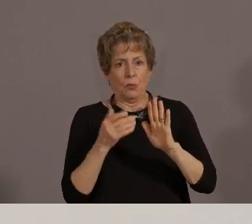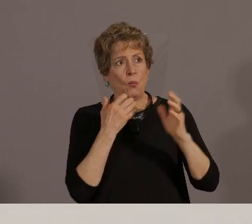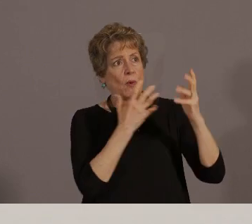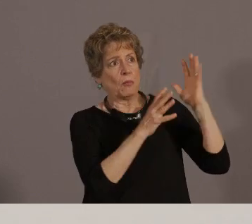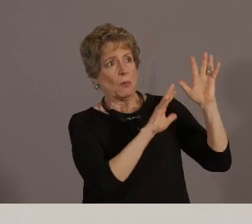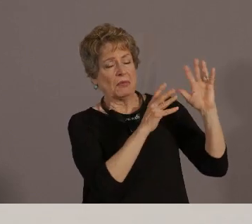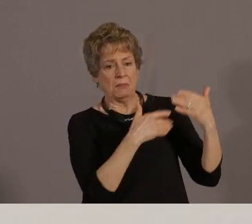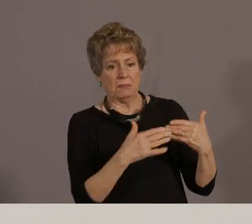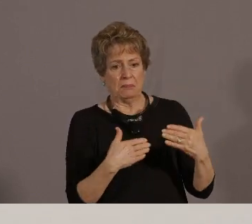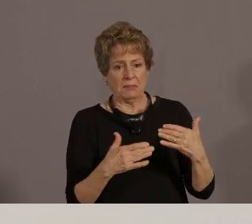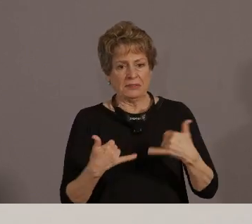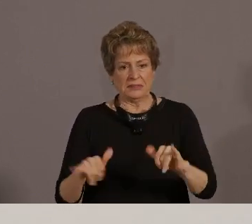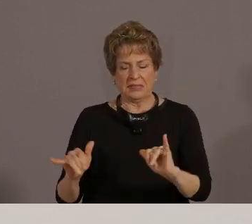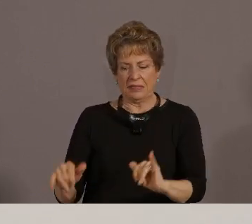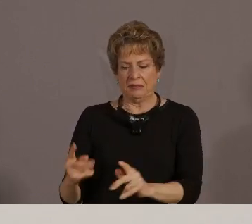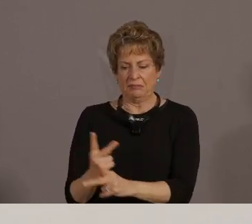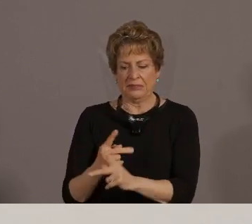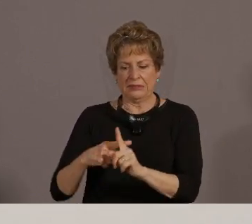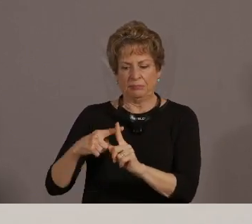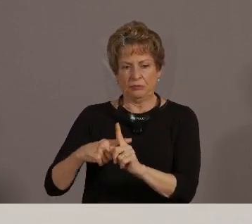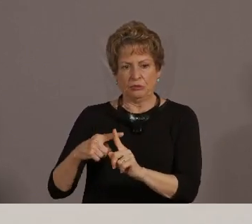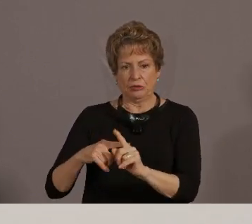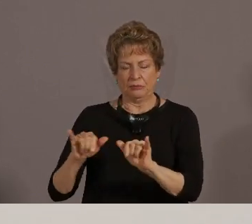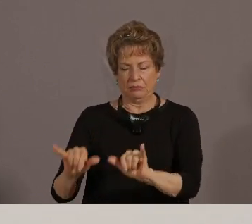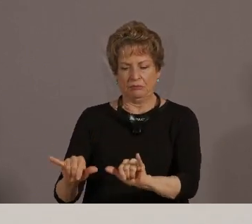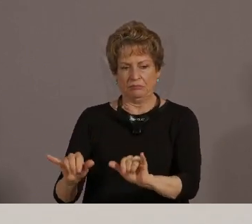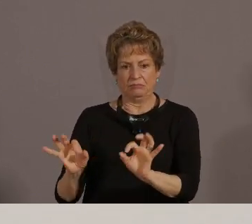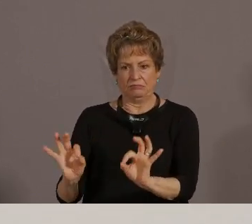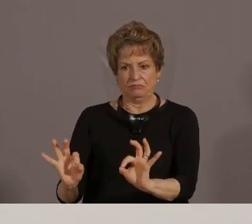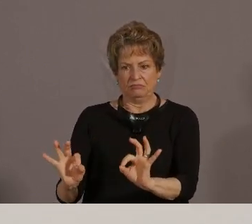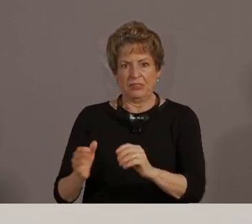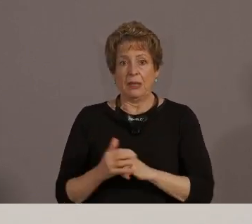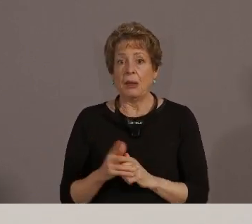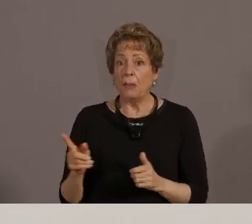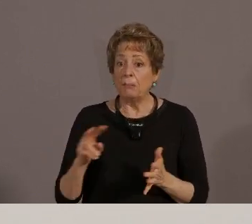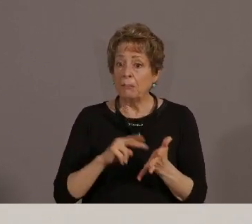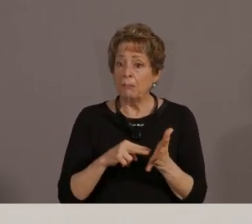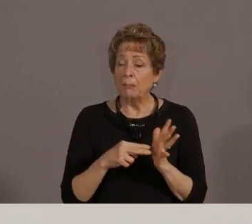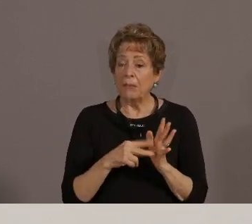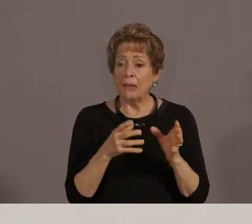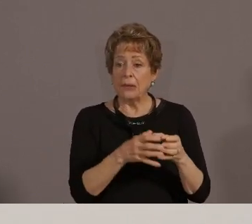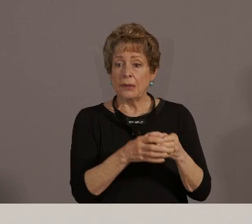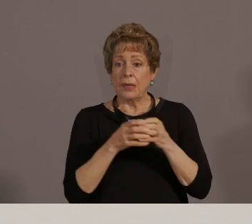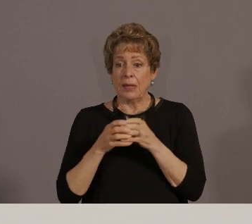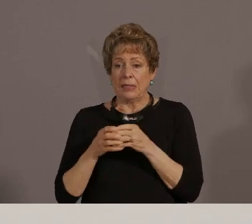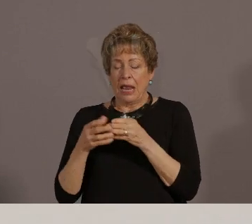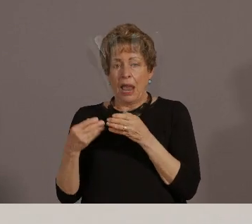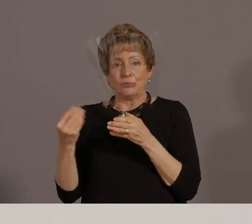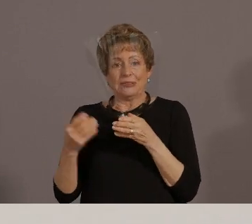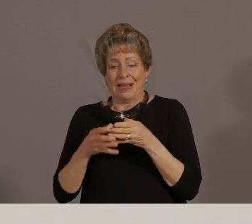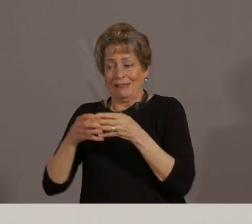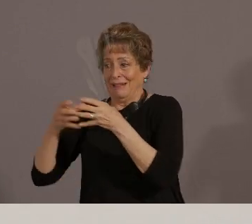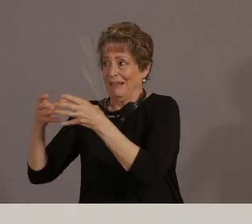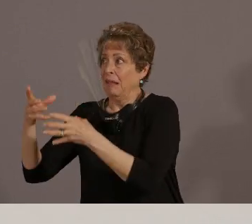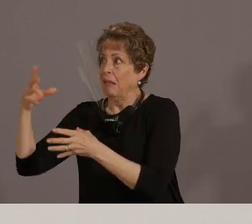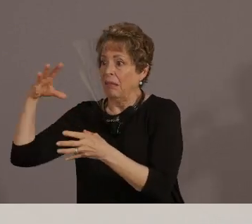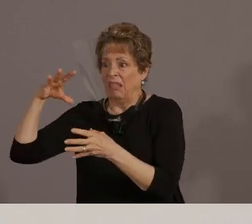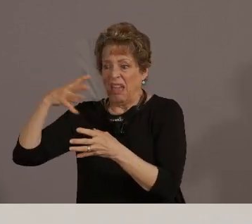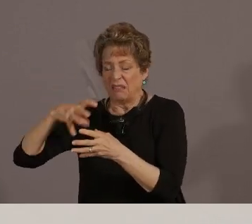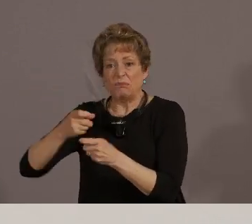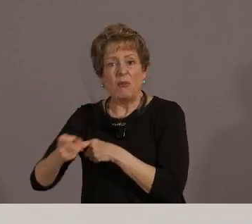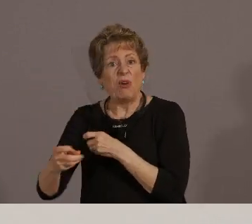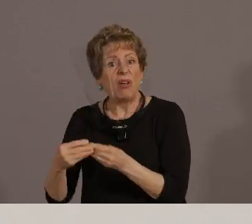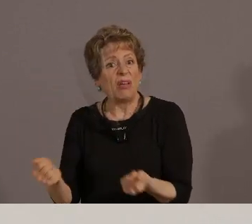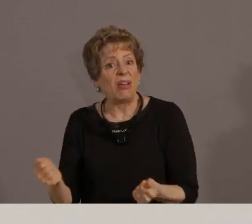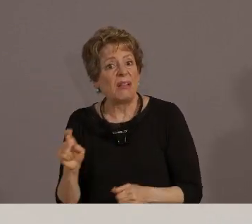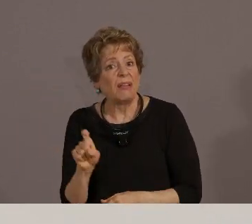temperature. So it won't melt once it comes out of the storage. Okay. No. So it's really more about personnel that you're protecting,